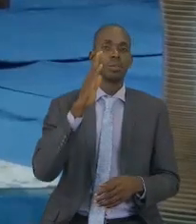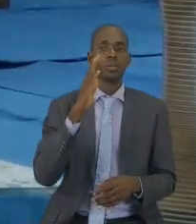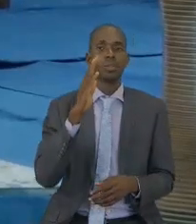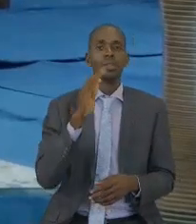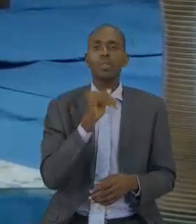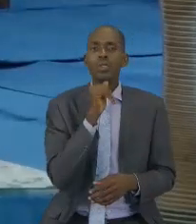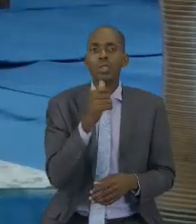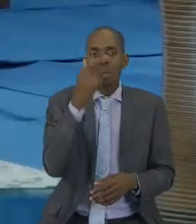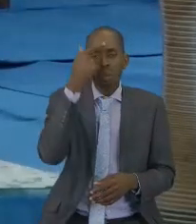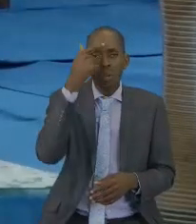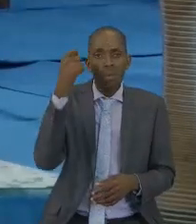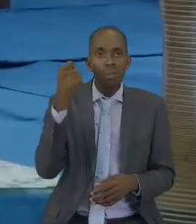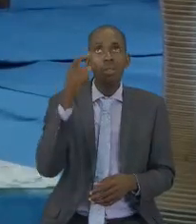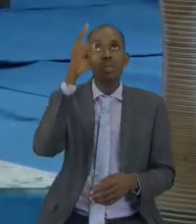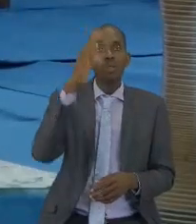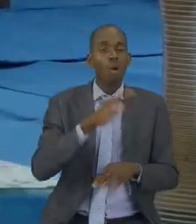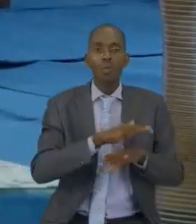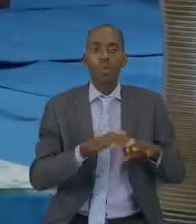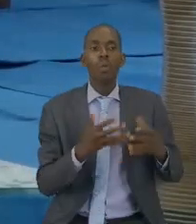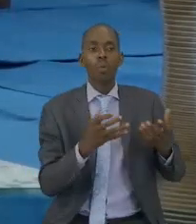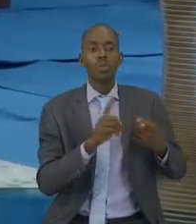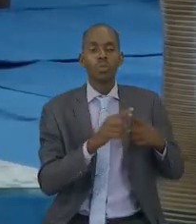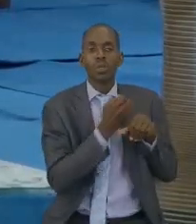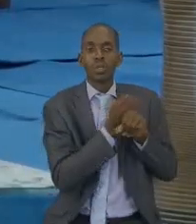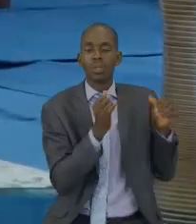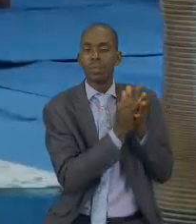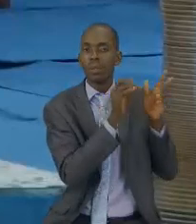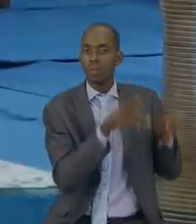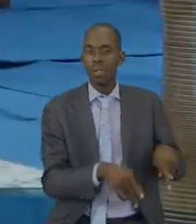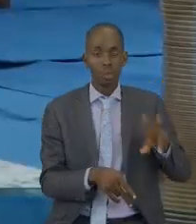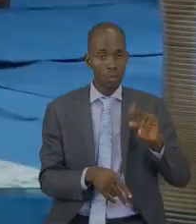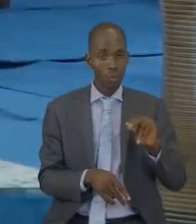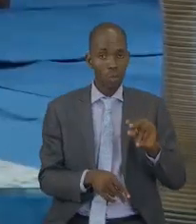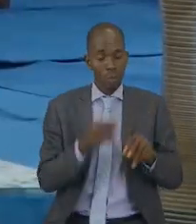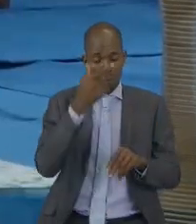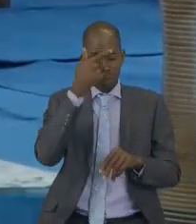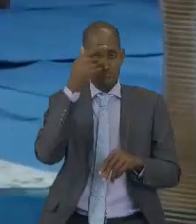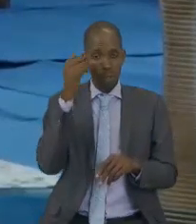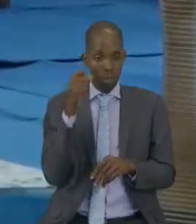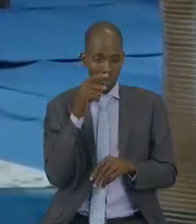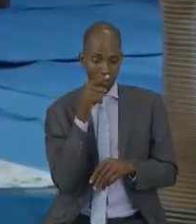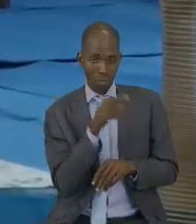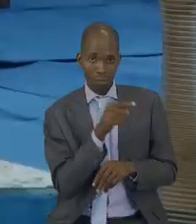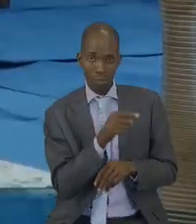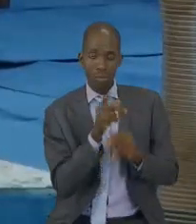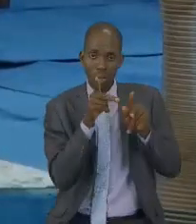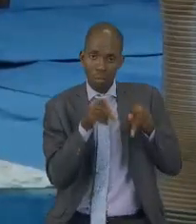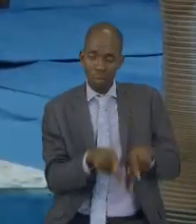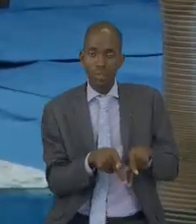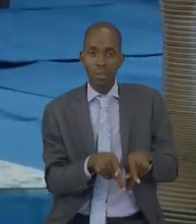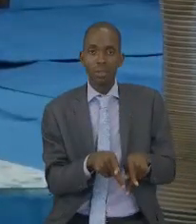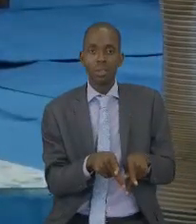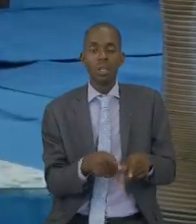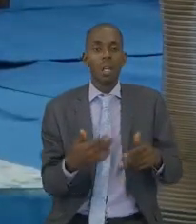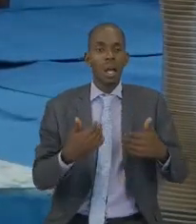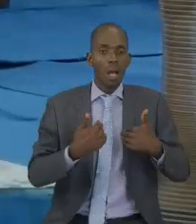because God doesn't want to set him free, but because he